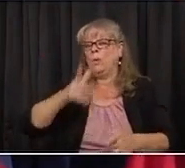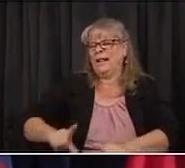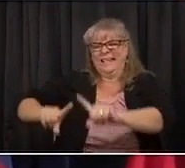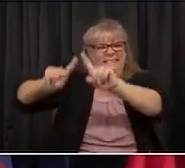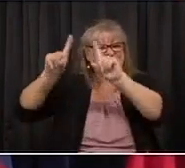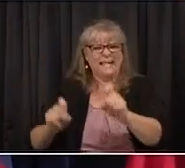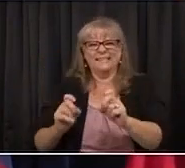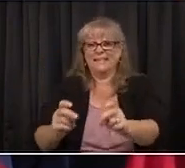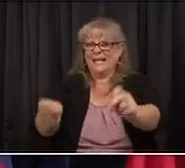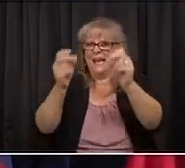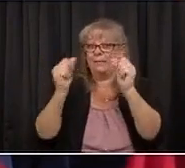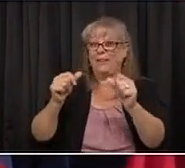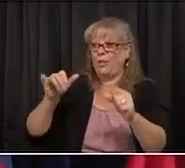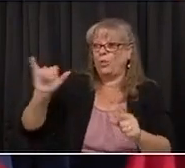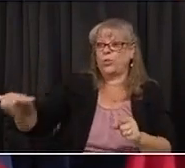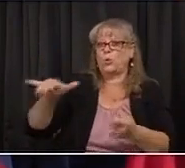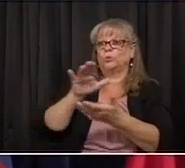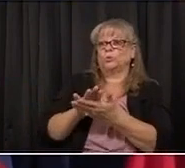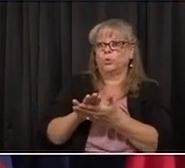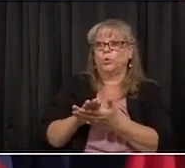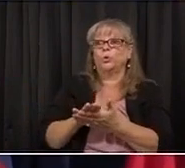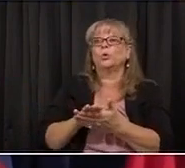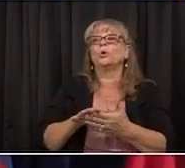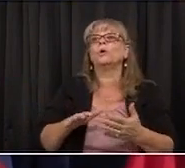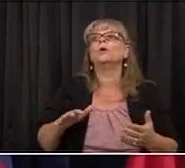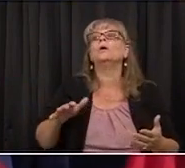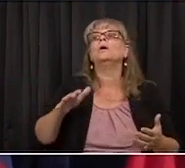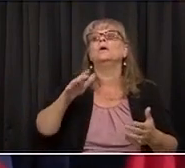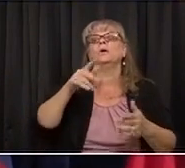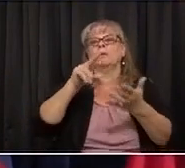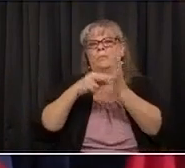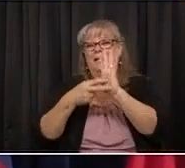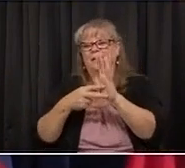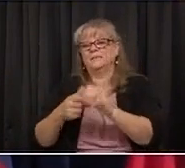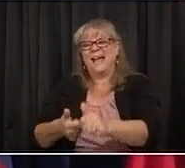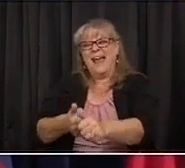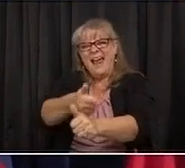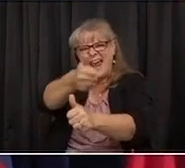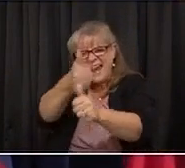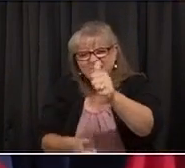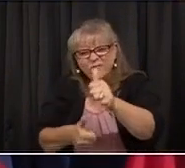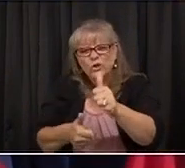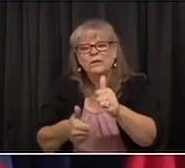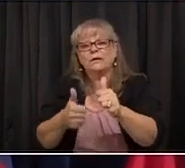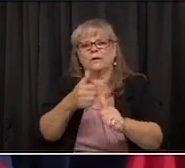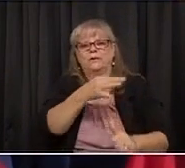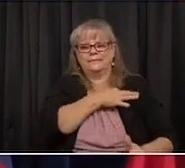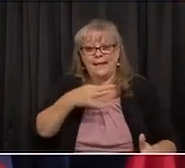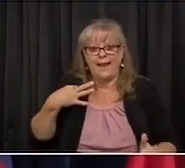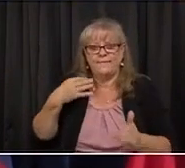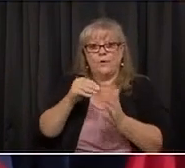cases, everybody at the school will be tested. So just as we would deal with any other type of